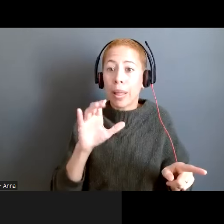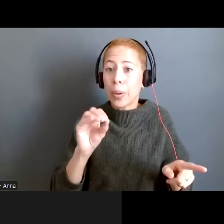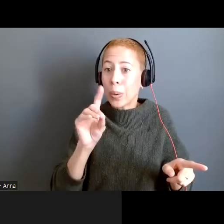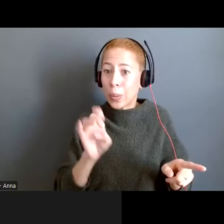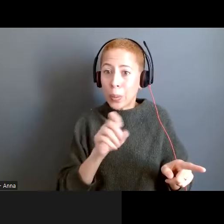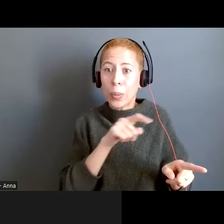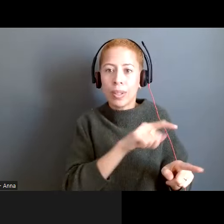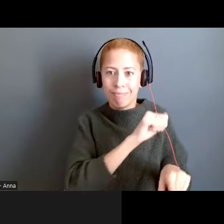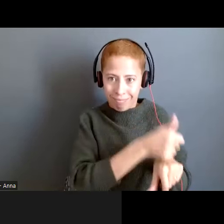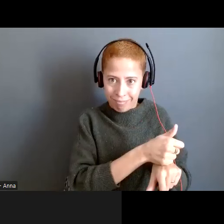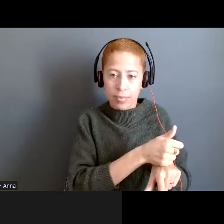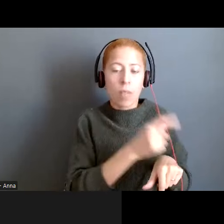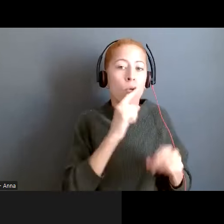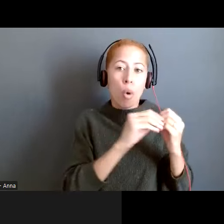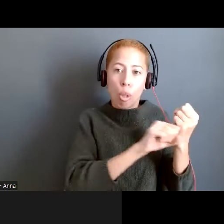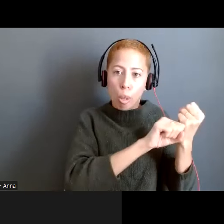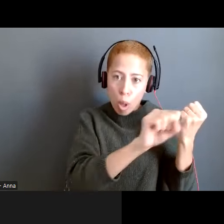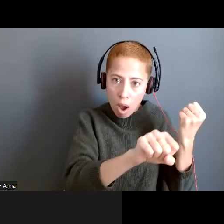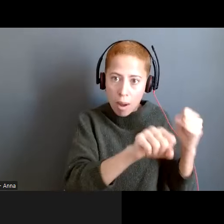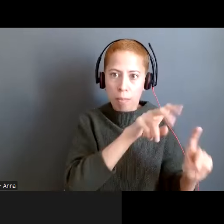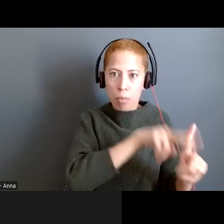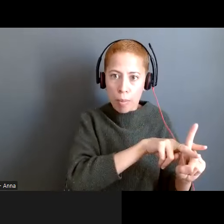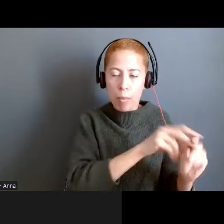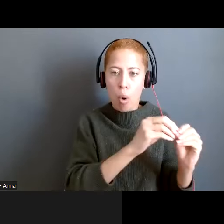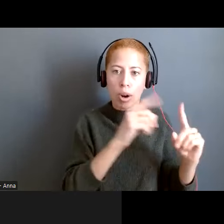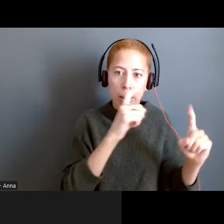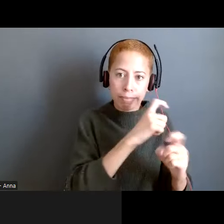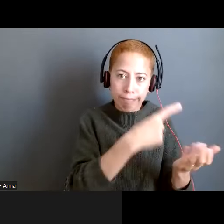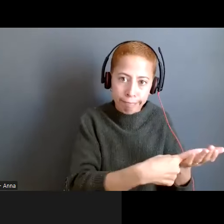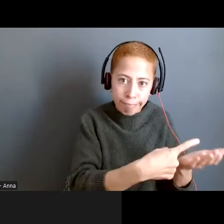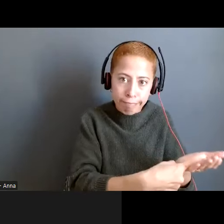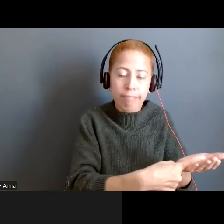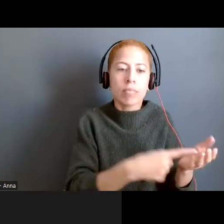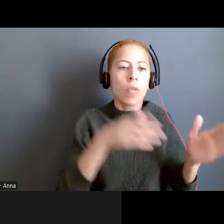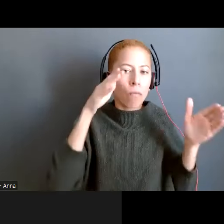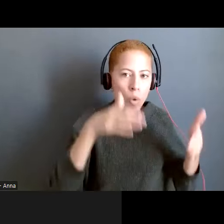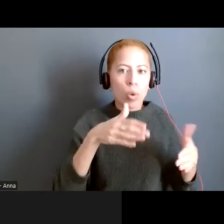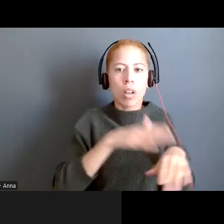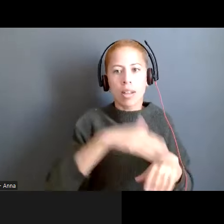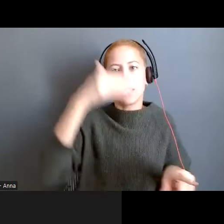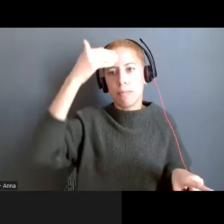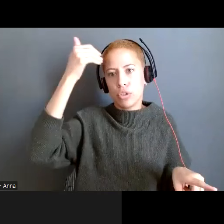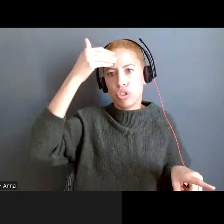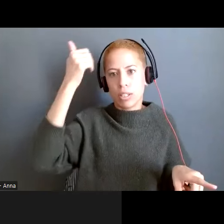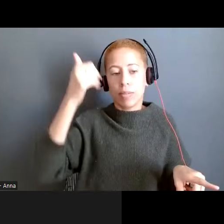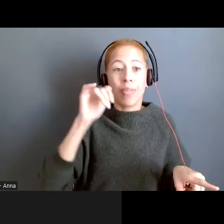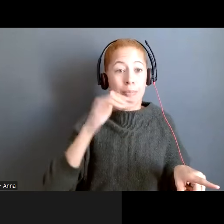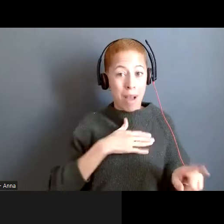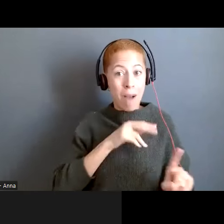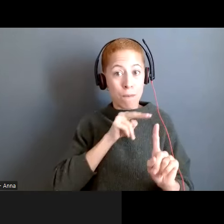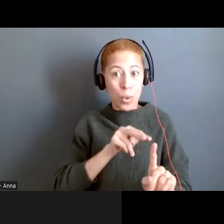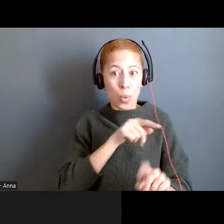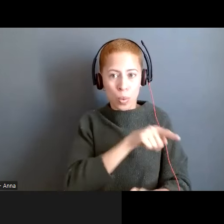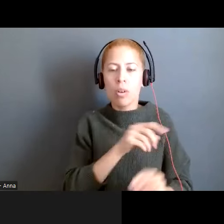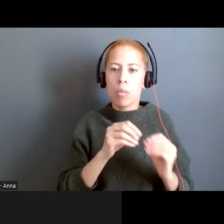allow for longer and more complex discussions. It's particularly focused on dementia. And in my view, that will help doctors